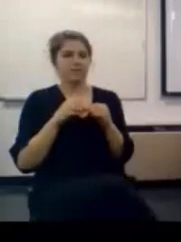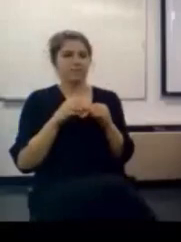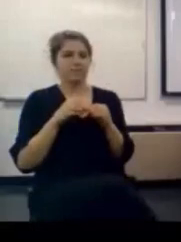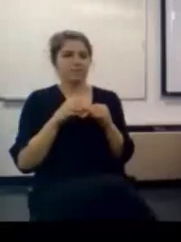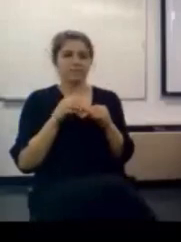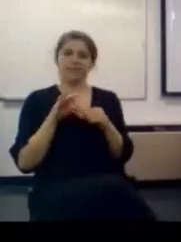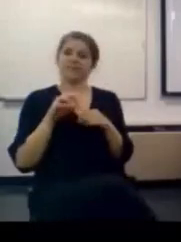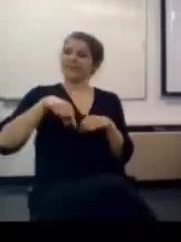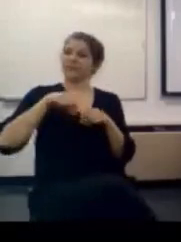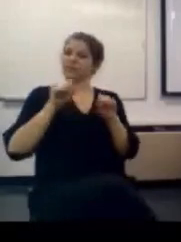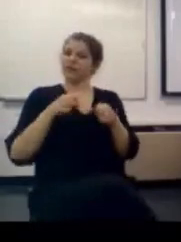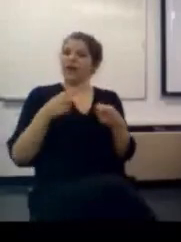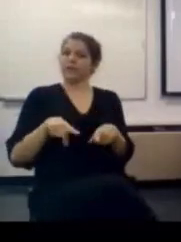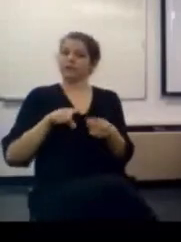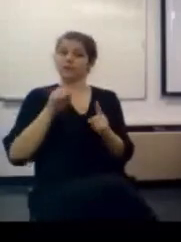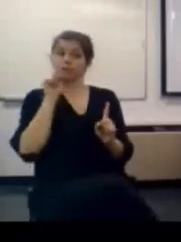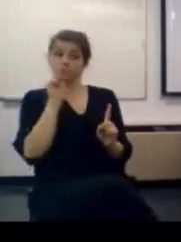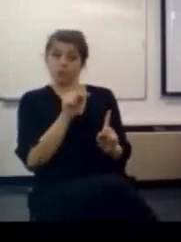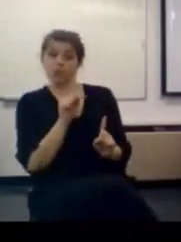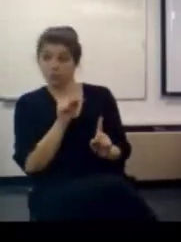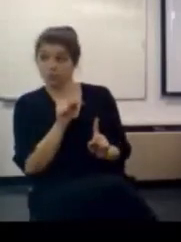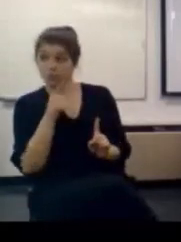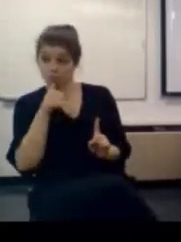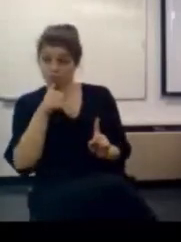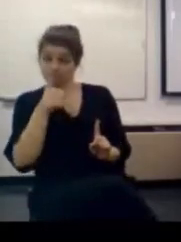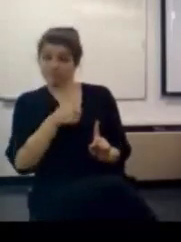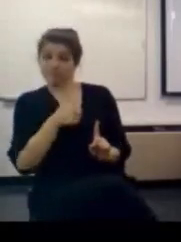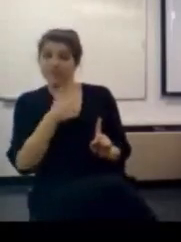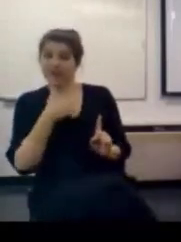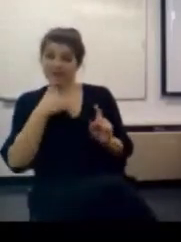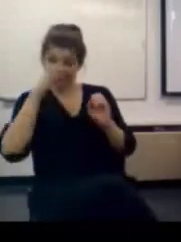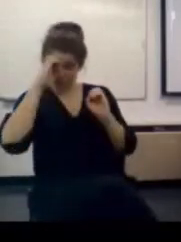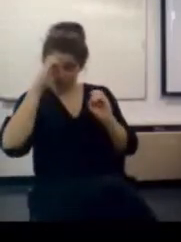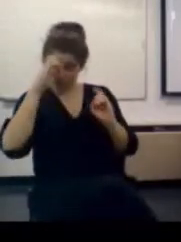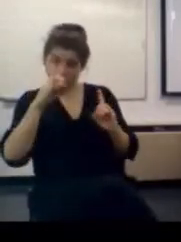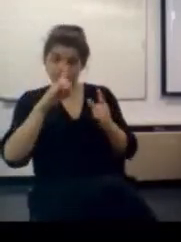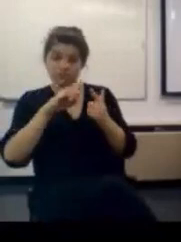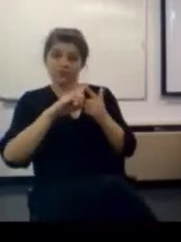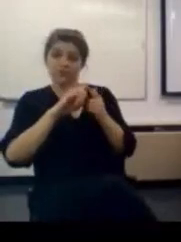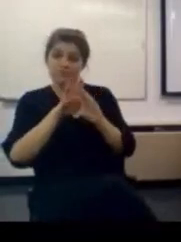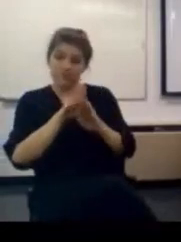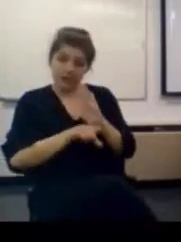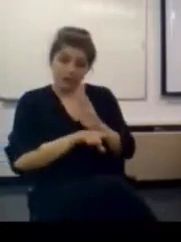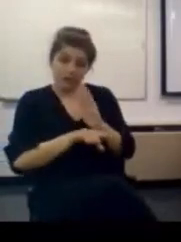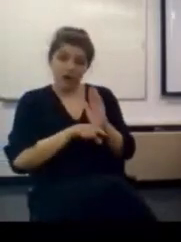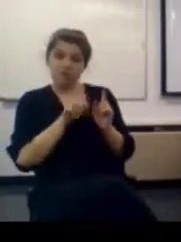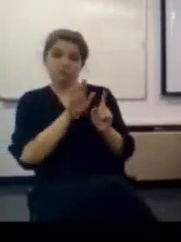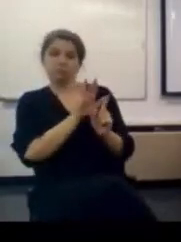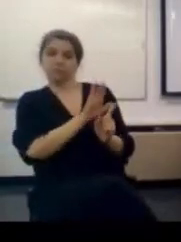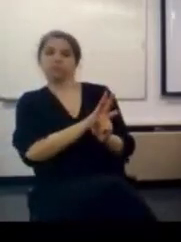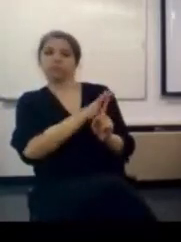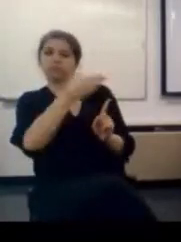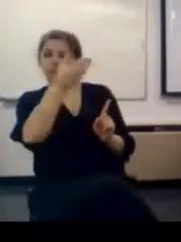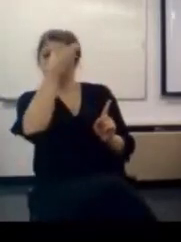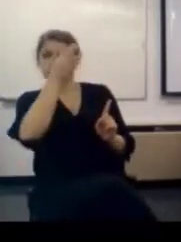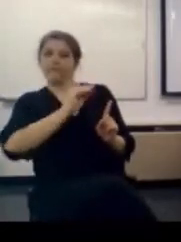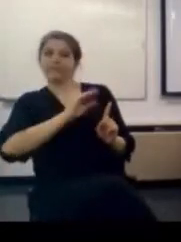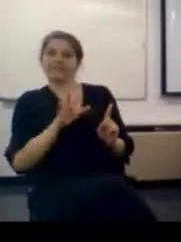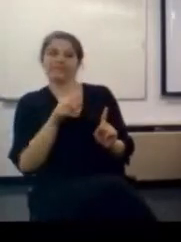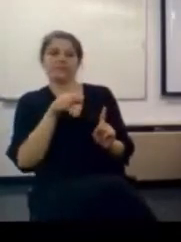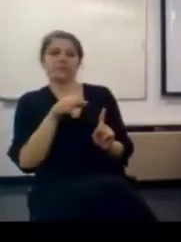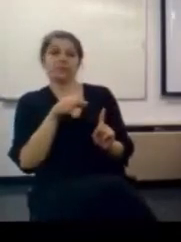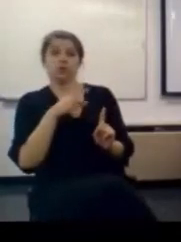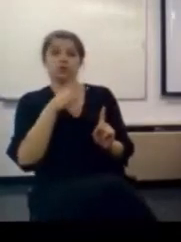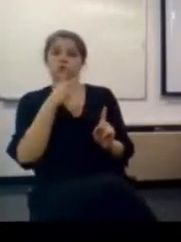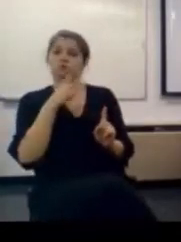terms of, if this could happen to you, who has the education and the background that you